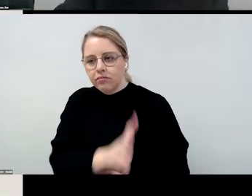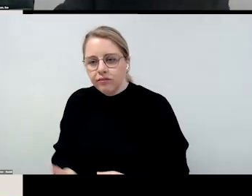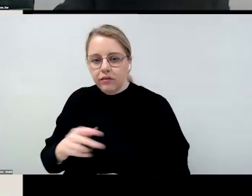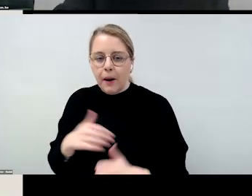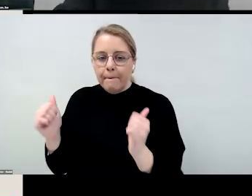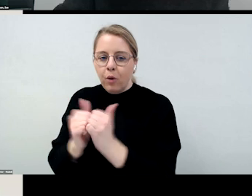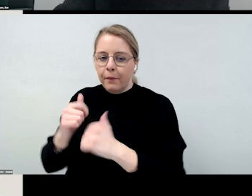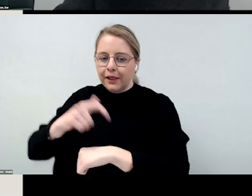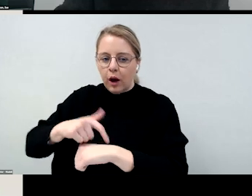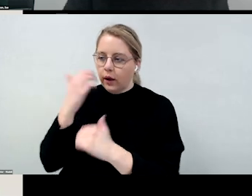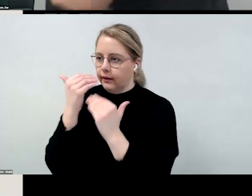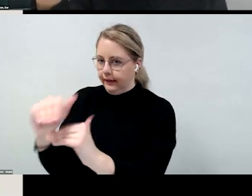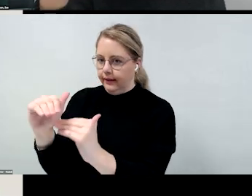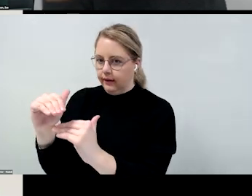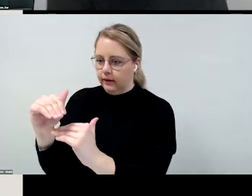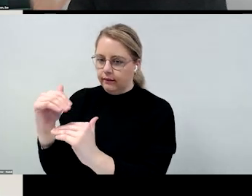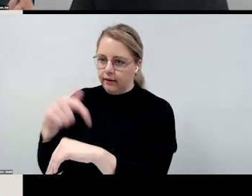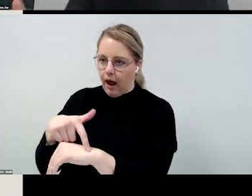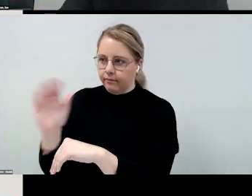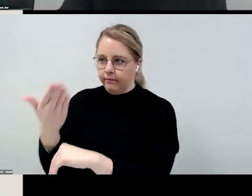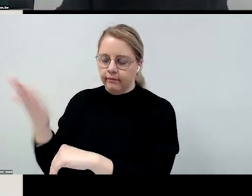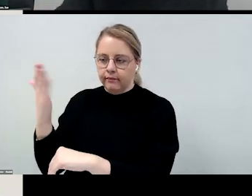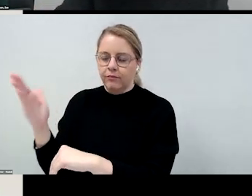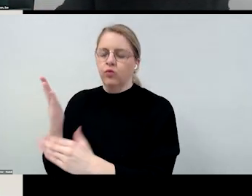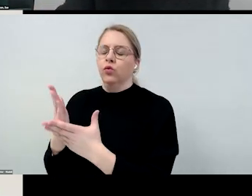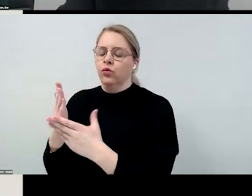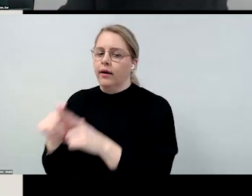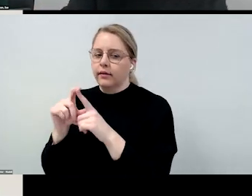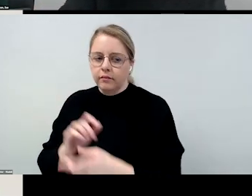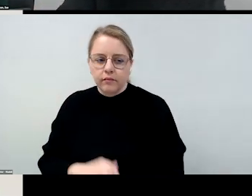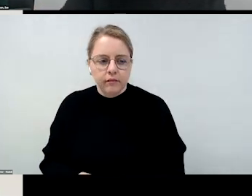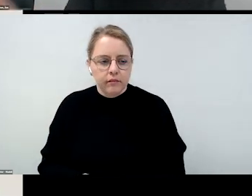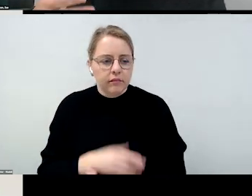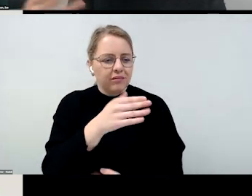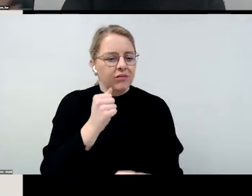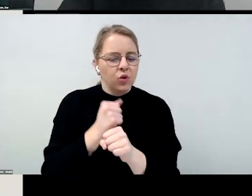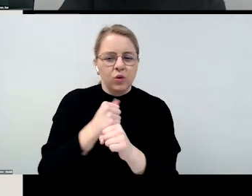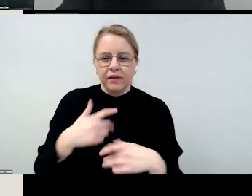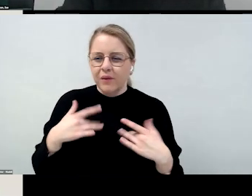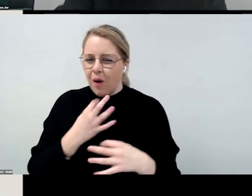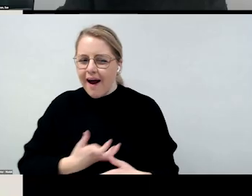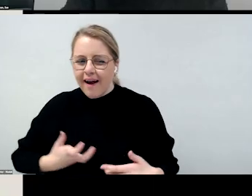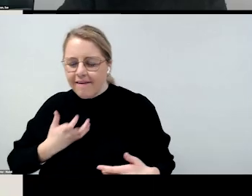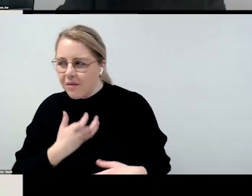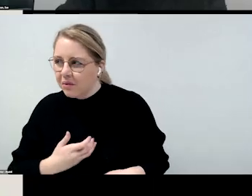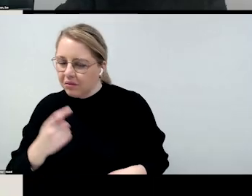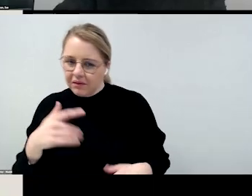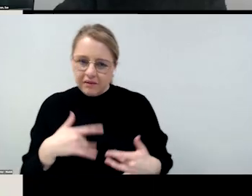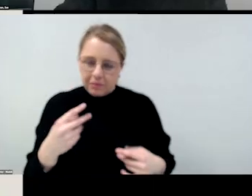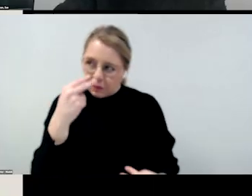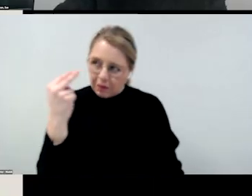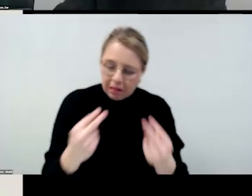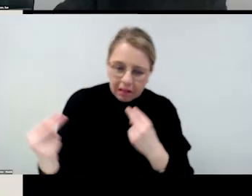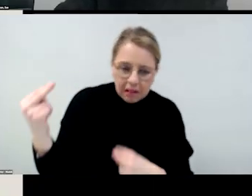are limited. George also felt very uncomfortable in the healthcare service. He felt people were staring at him and the reception